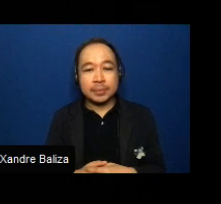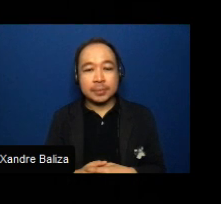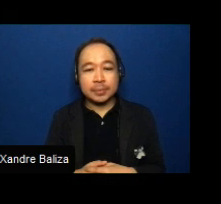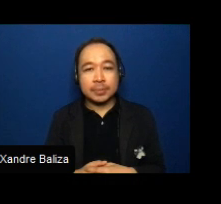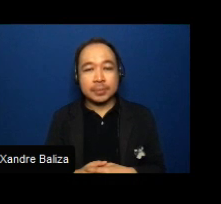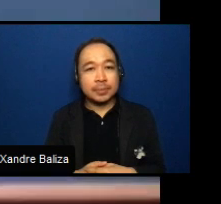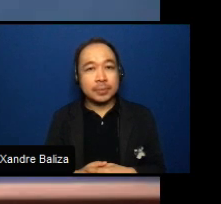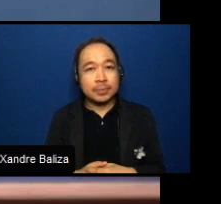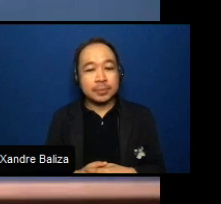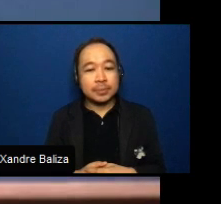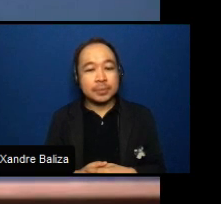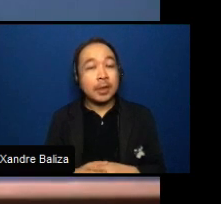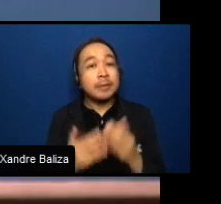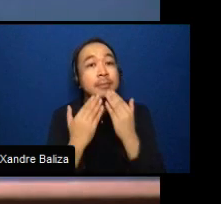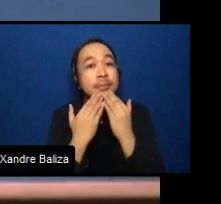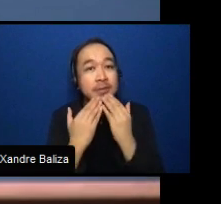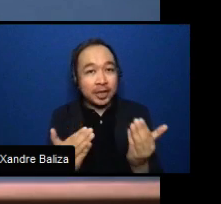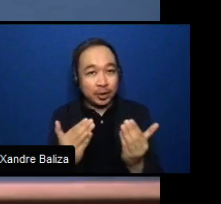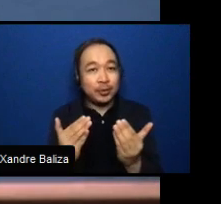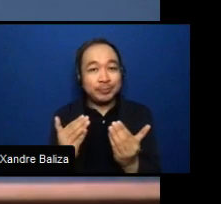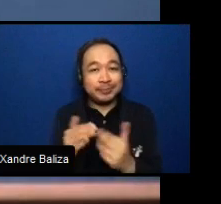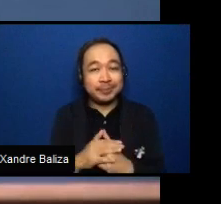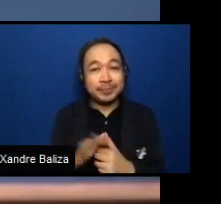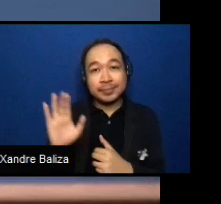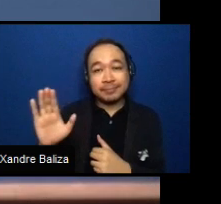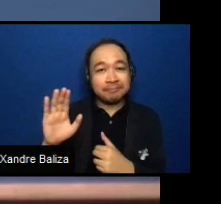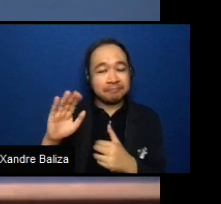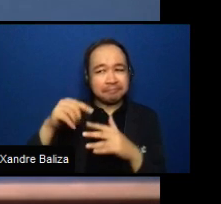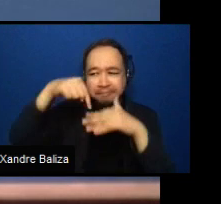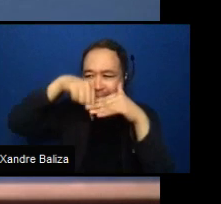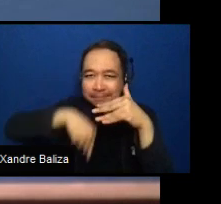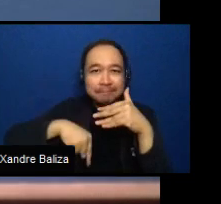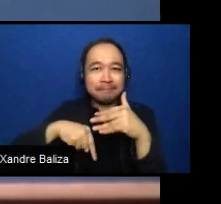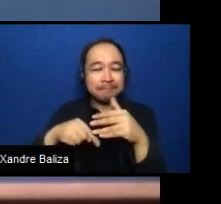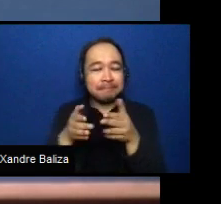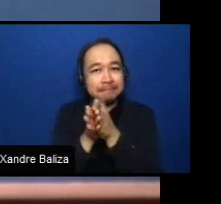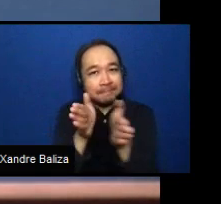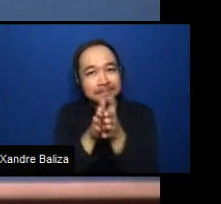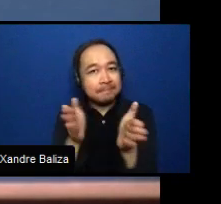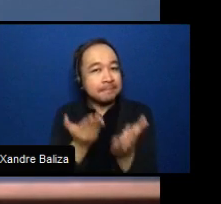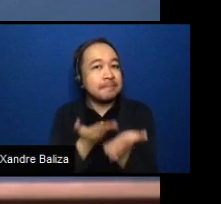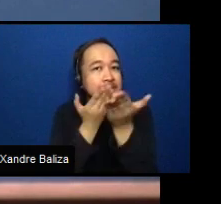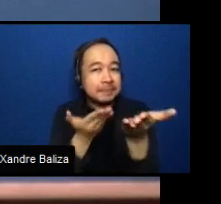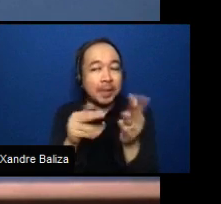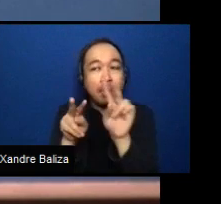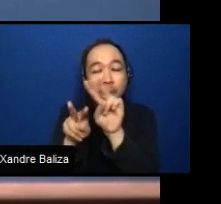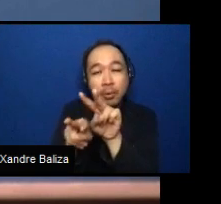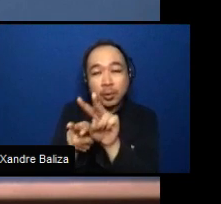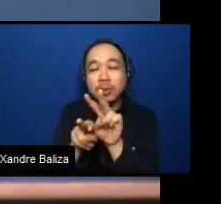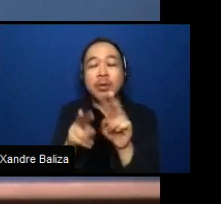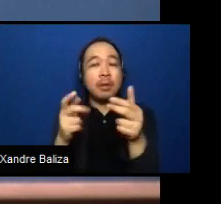Thank you, Mr. Tata, for your comprehensive overview of the proposed monitoring framework for the Asian